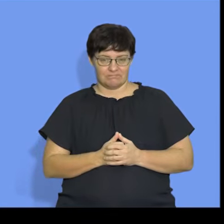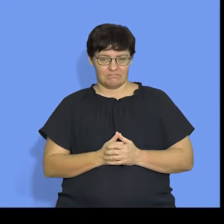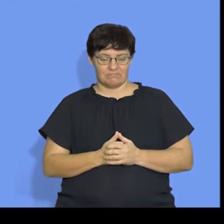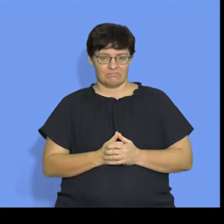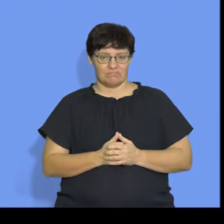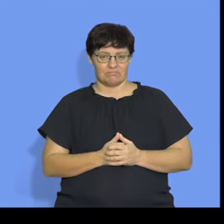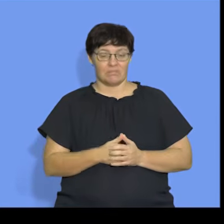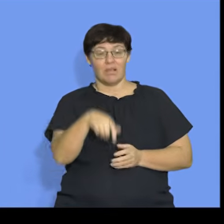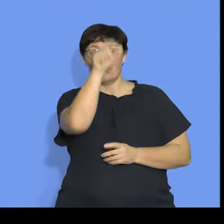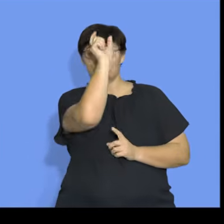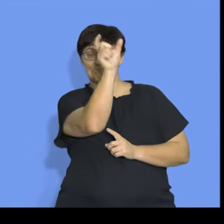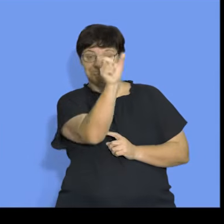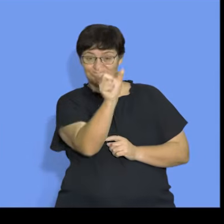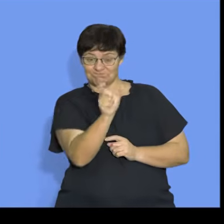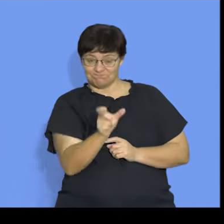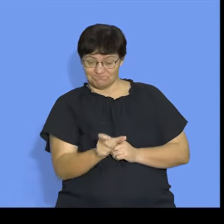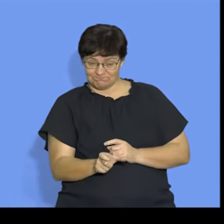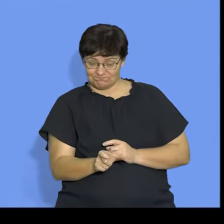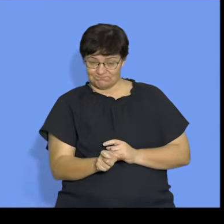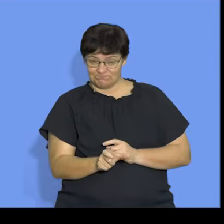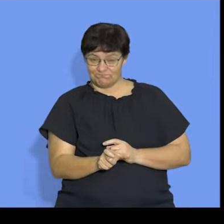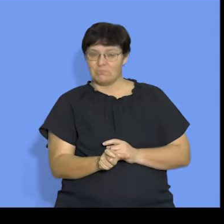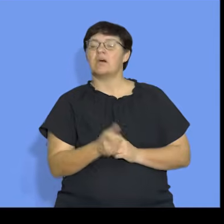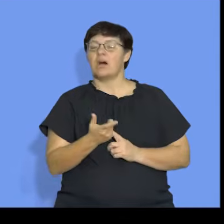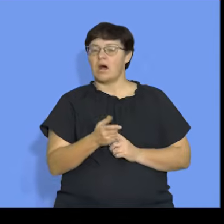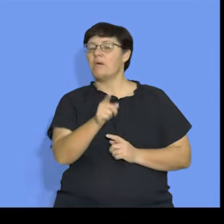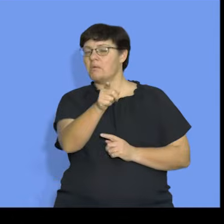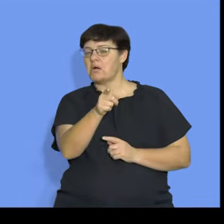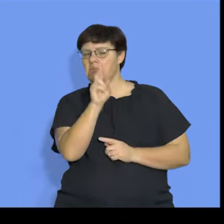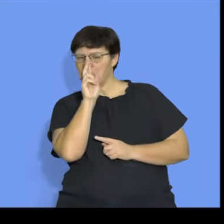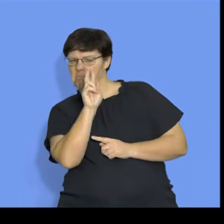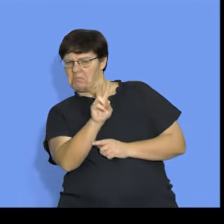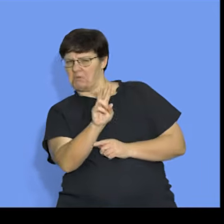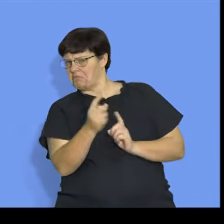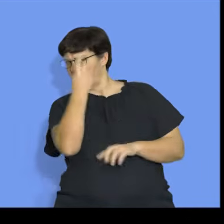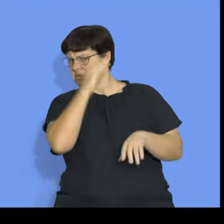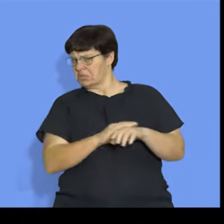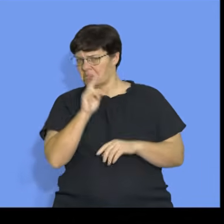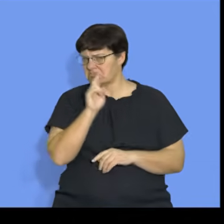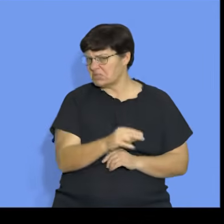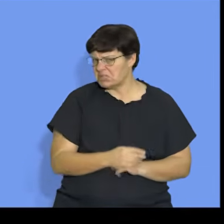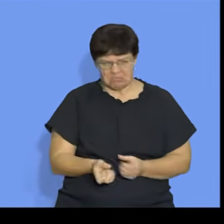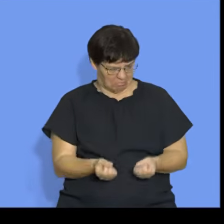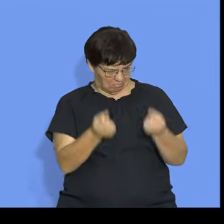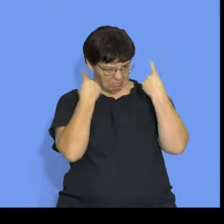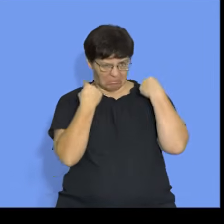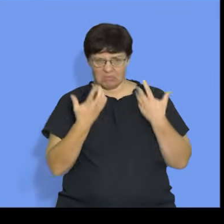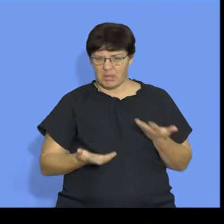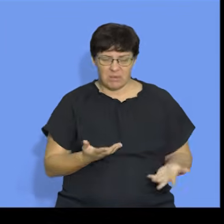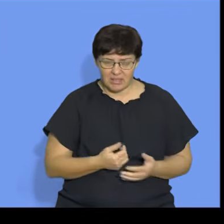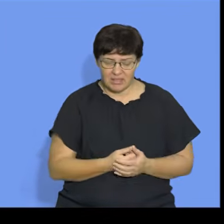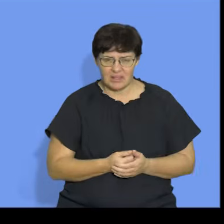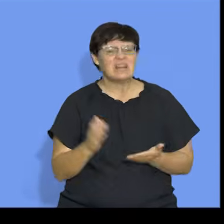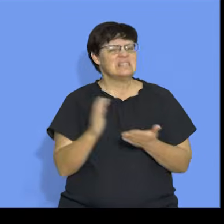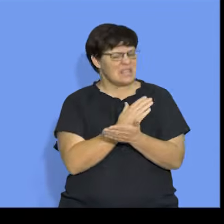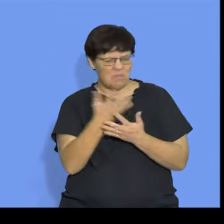A lot of the terminology, again, words that you might not recognize, you might not understand. Some of them